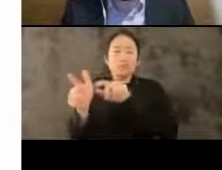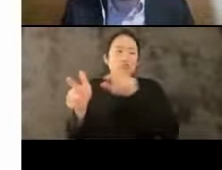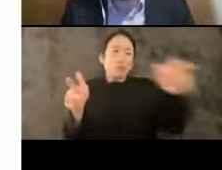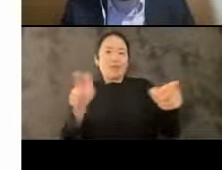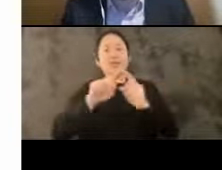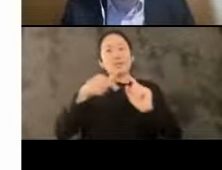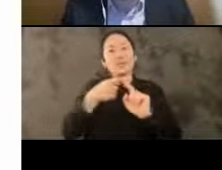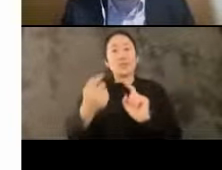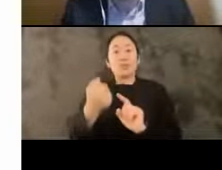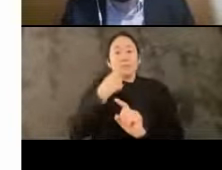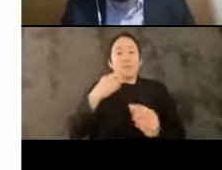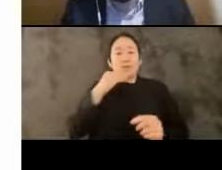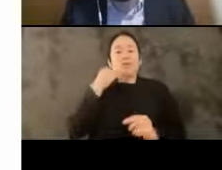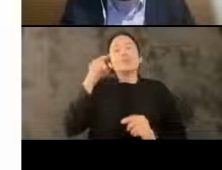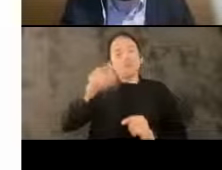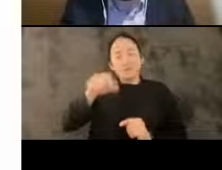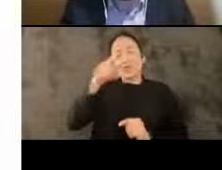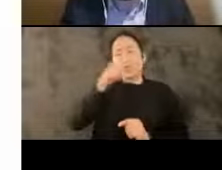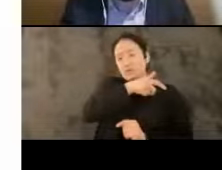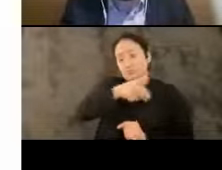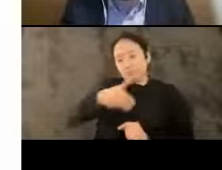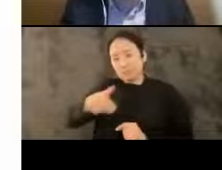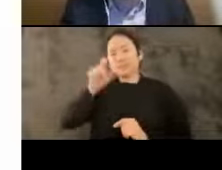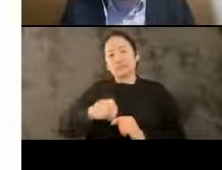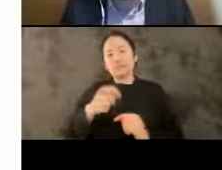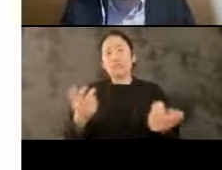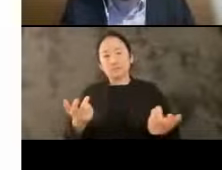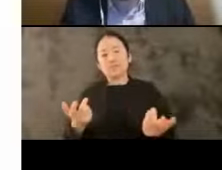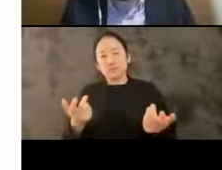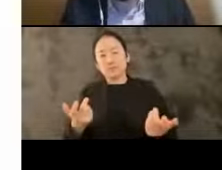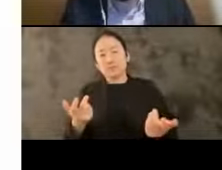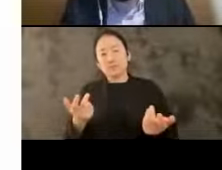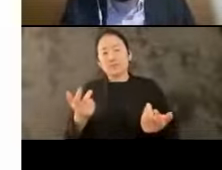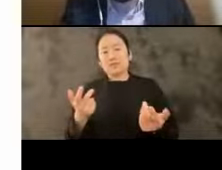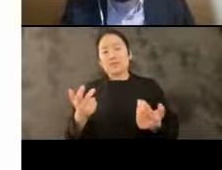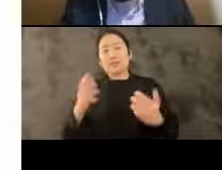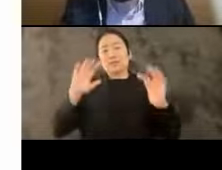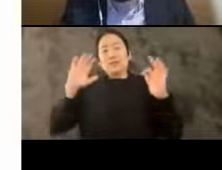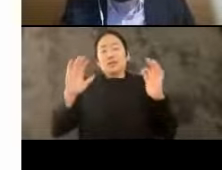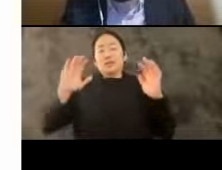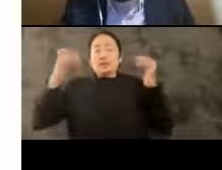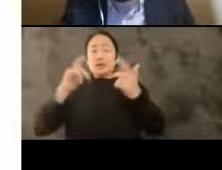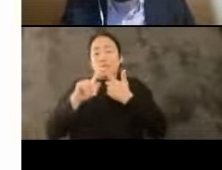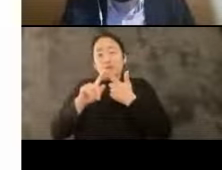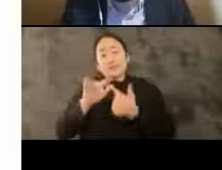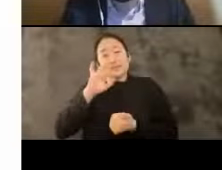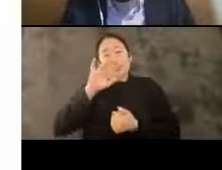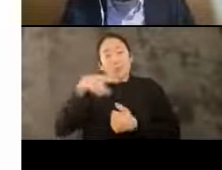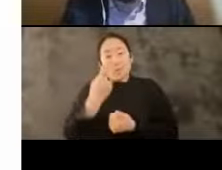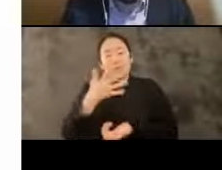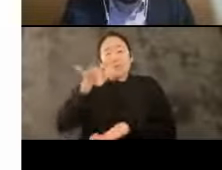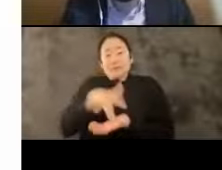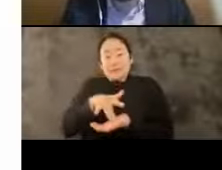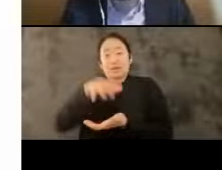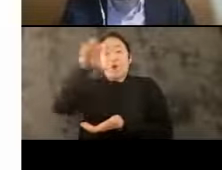that location to get to the other side where the platform would be. Whereas if you do center running lane, you have to cross